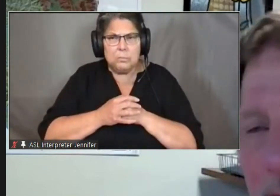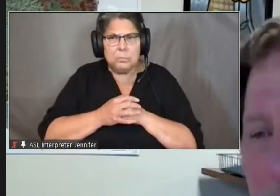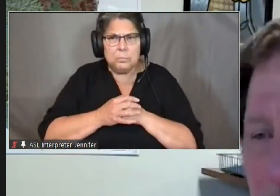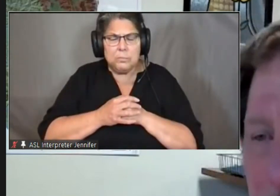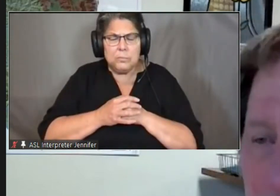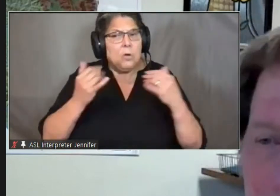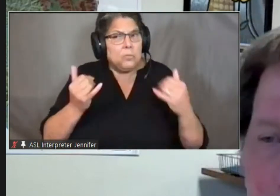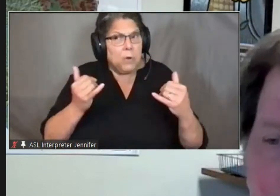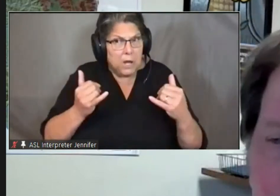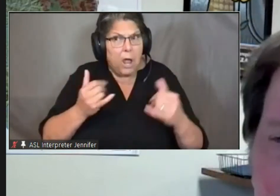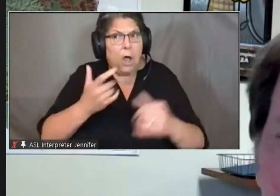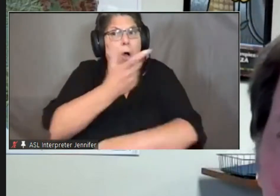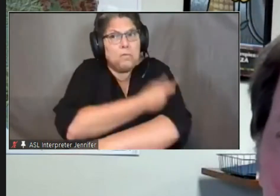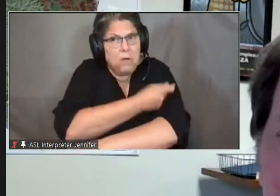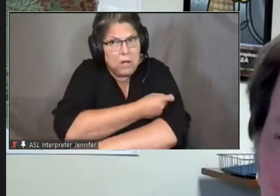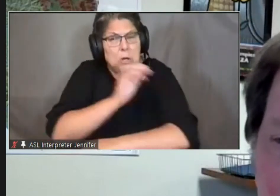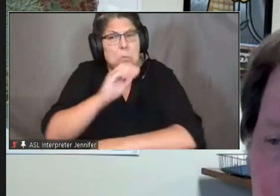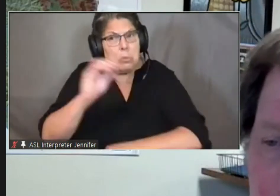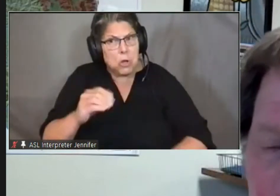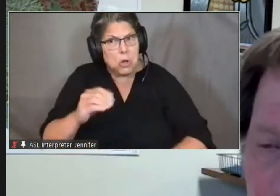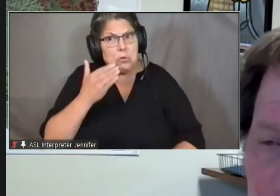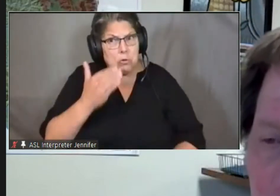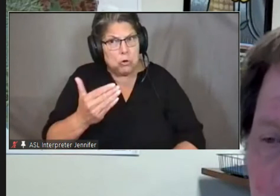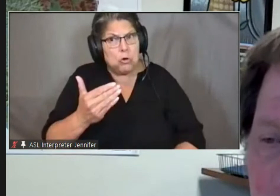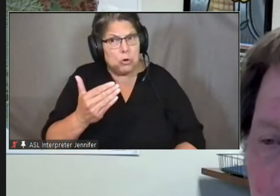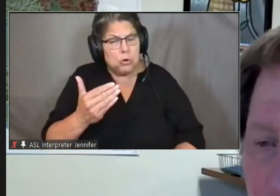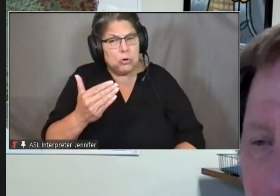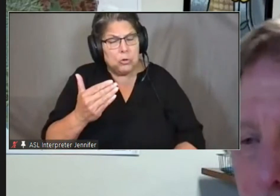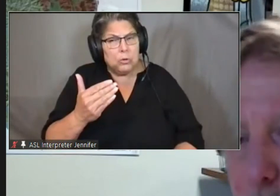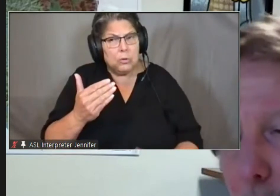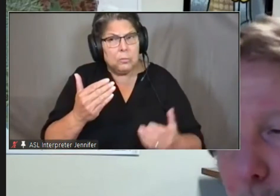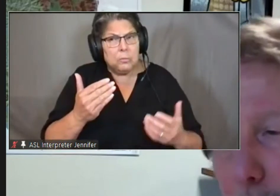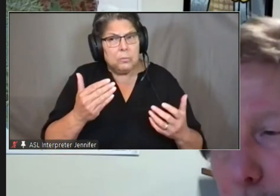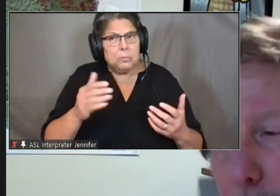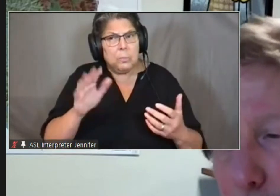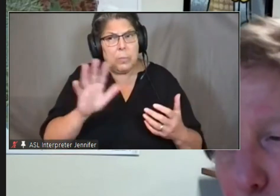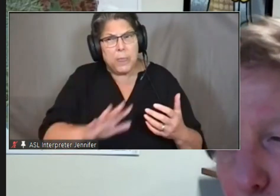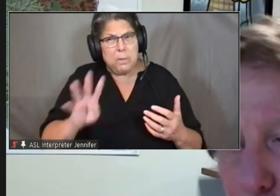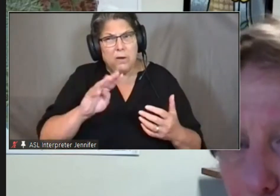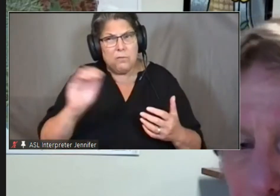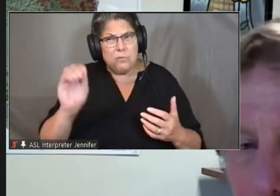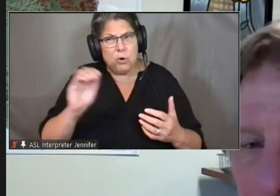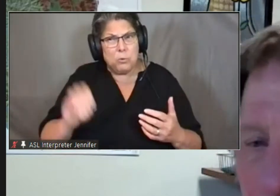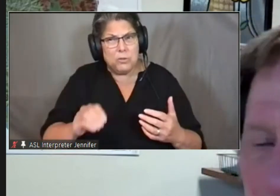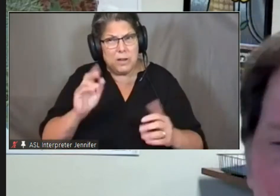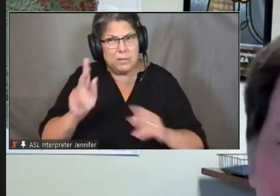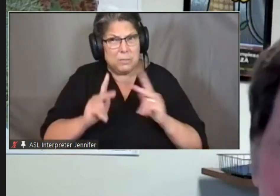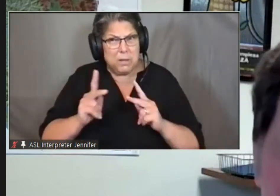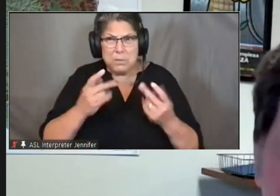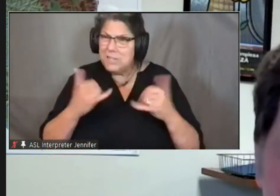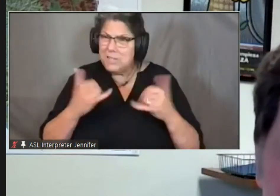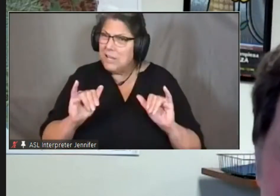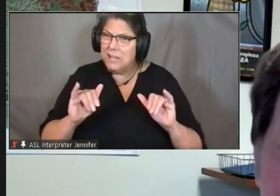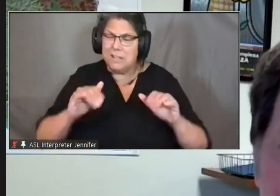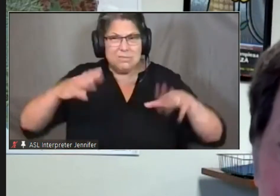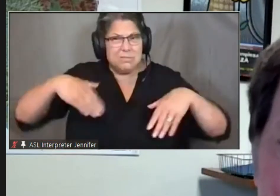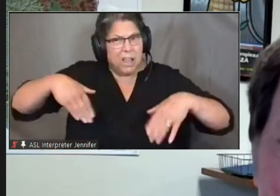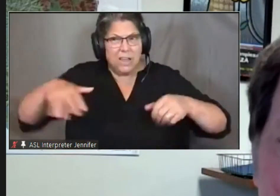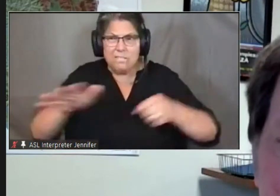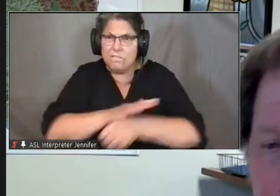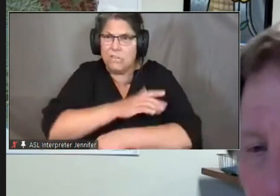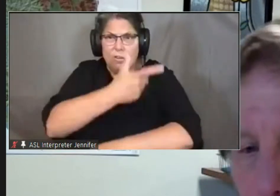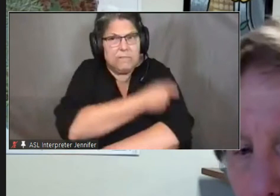well with vaccinations, but there's in the range of 40% of our population out there who's not completely